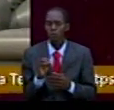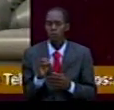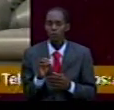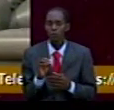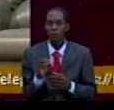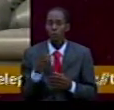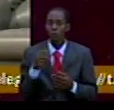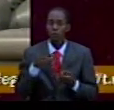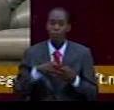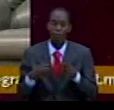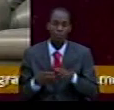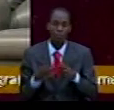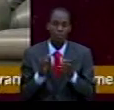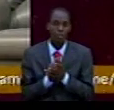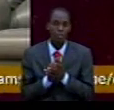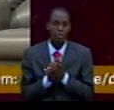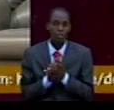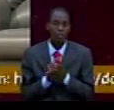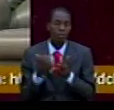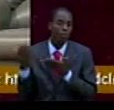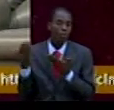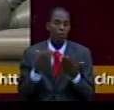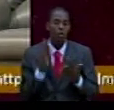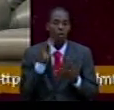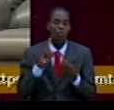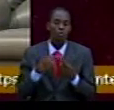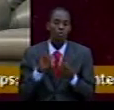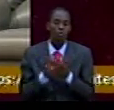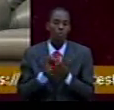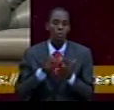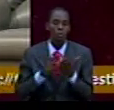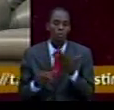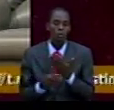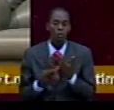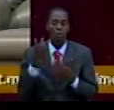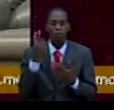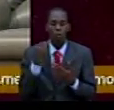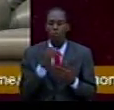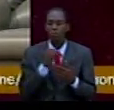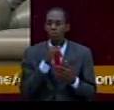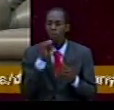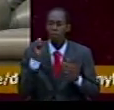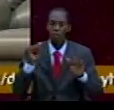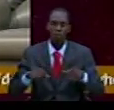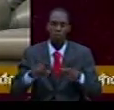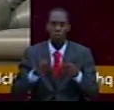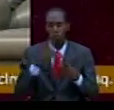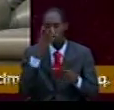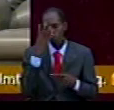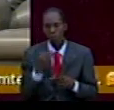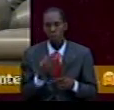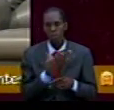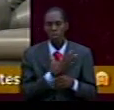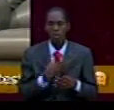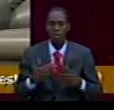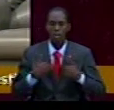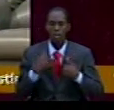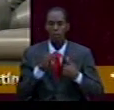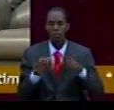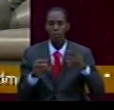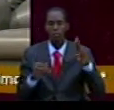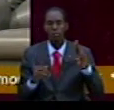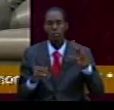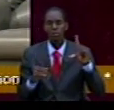that brought me to that crusade is sleepless nights and the ulcer. Another one